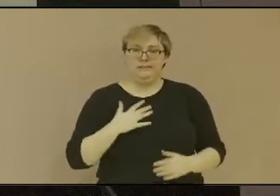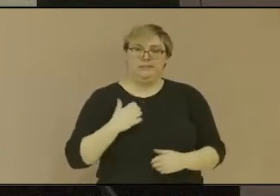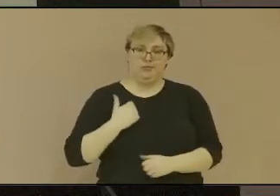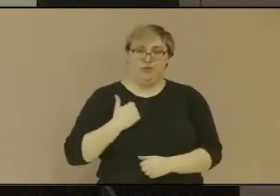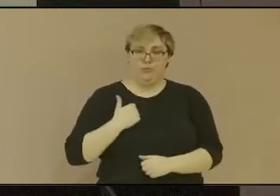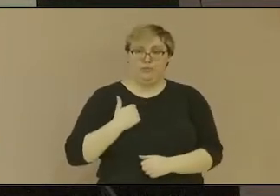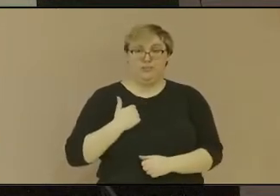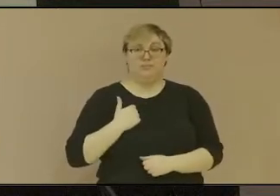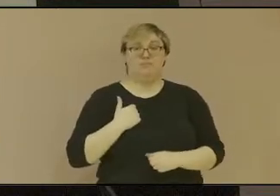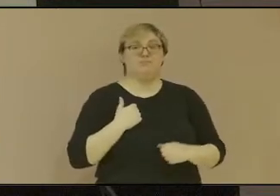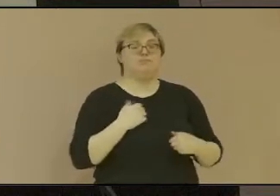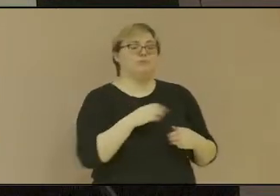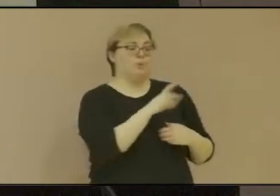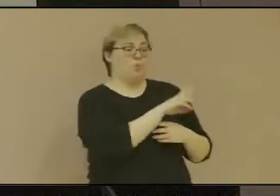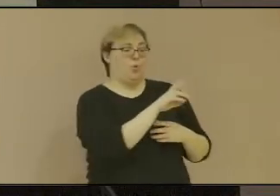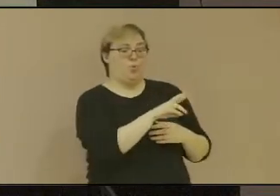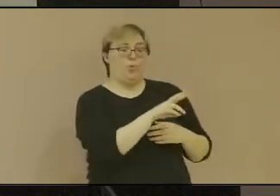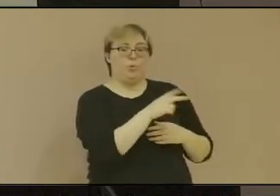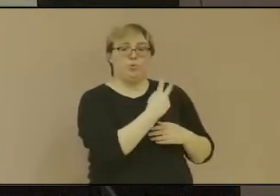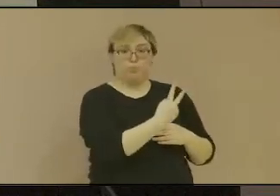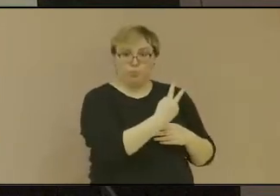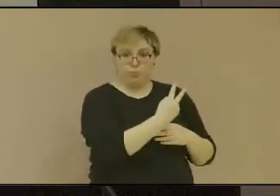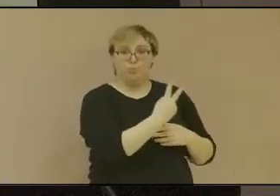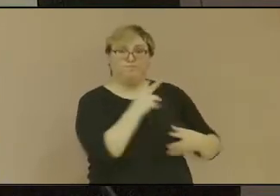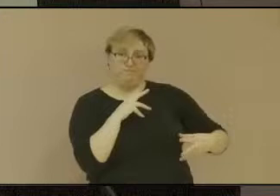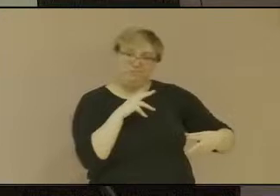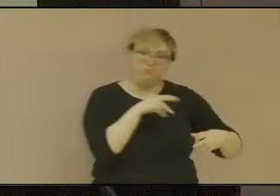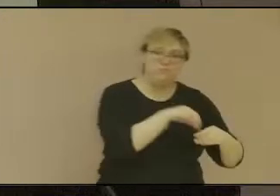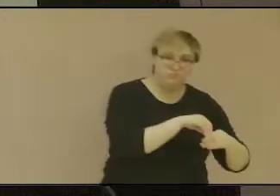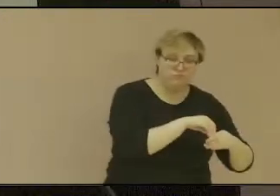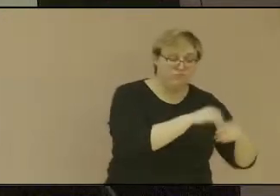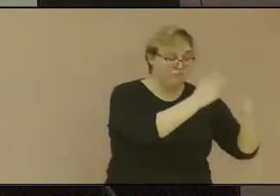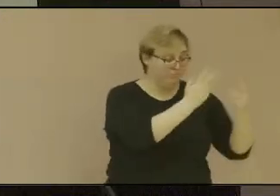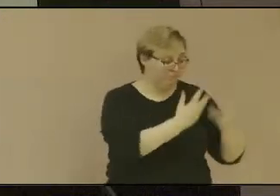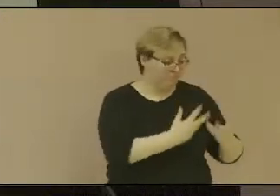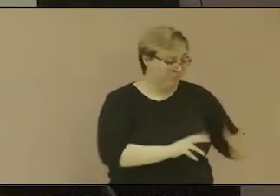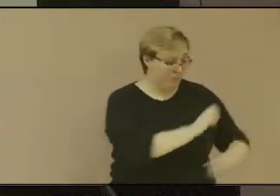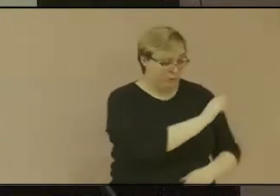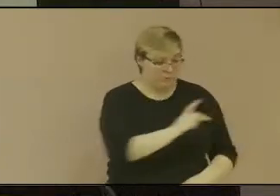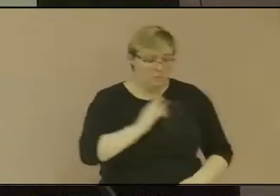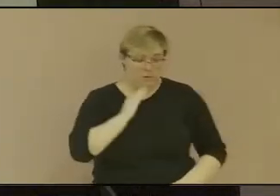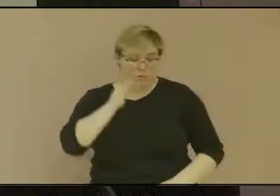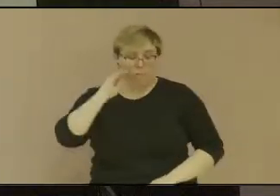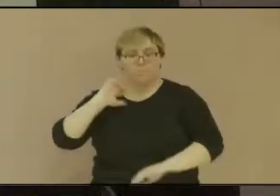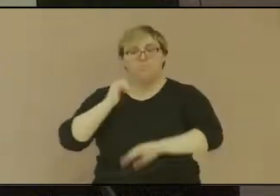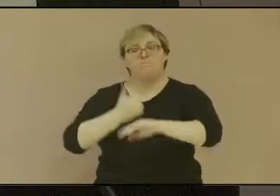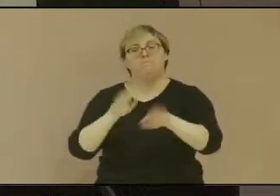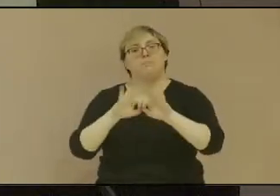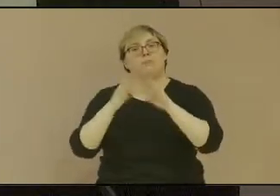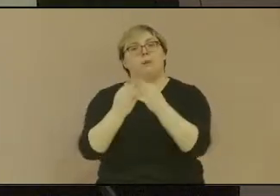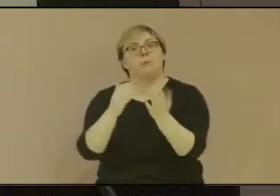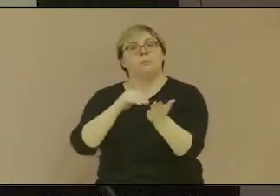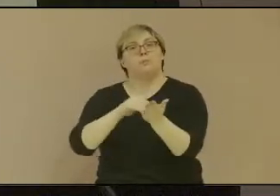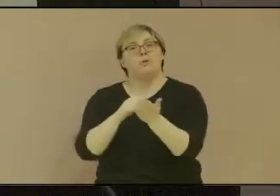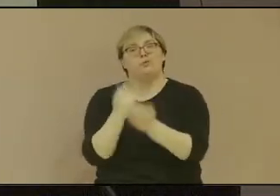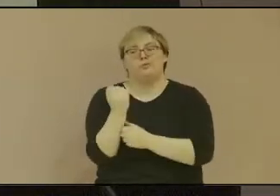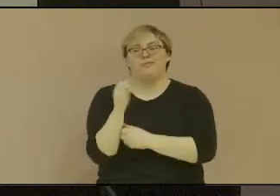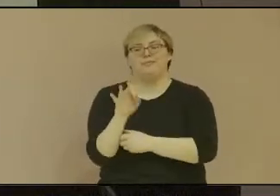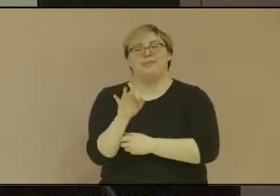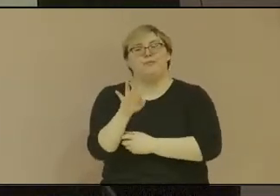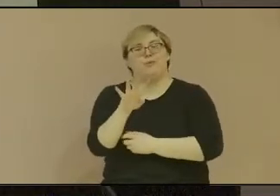II, he established a family practice in Halifax in 1945, along his